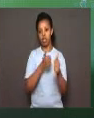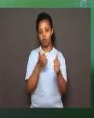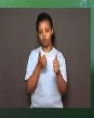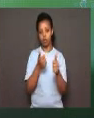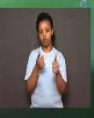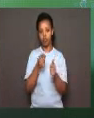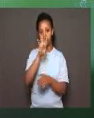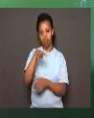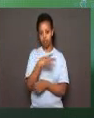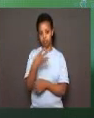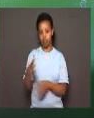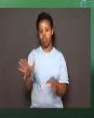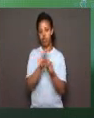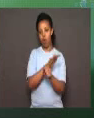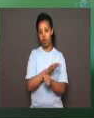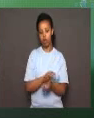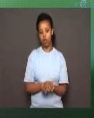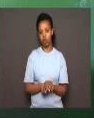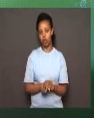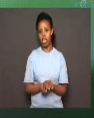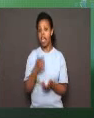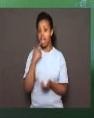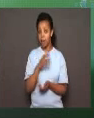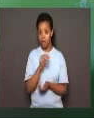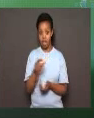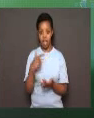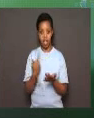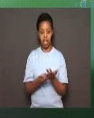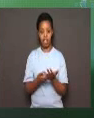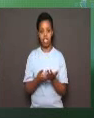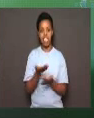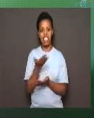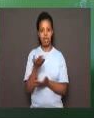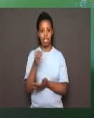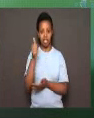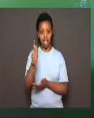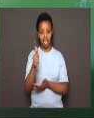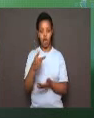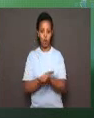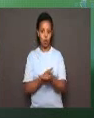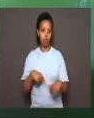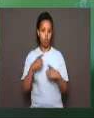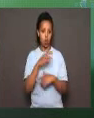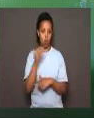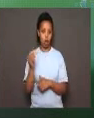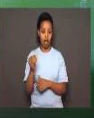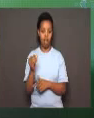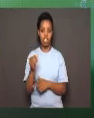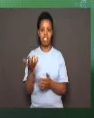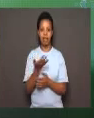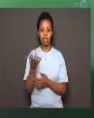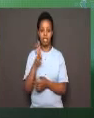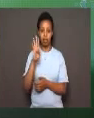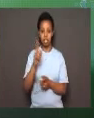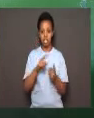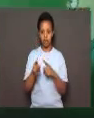table. Let us say that substance A has glucose and substance B does